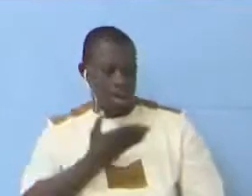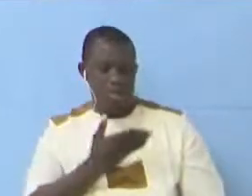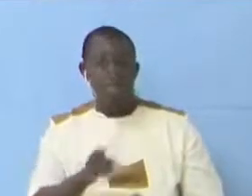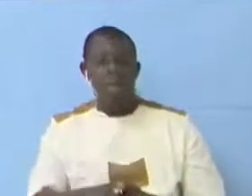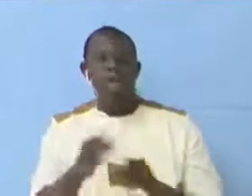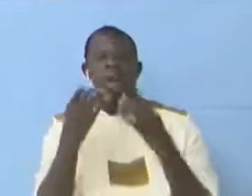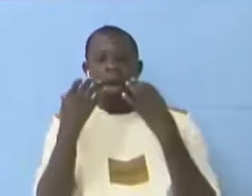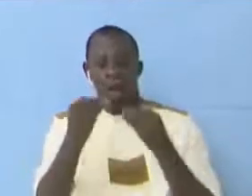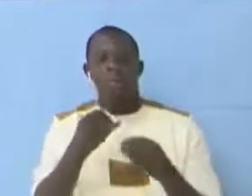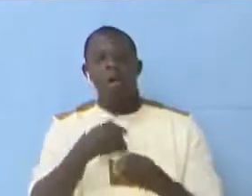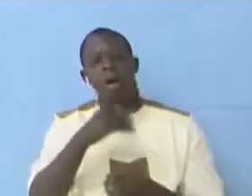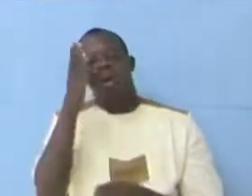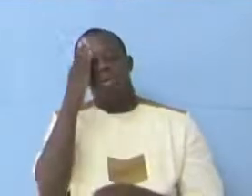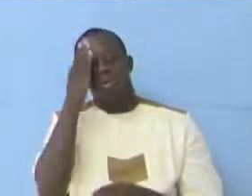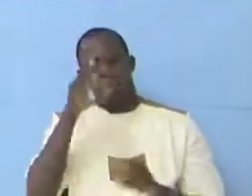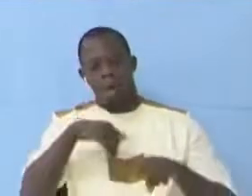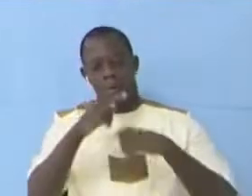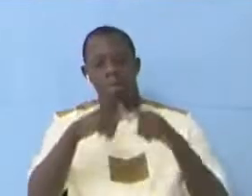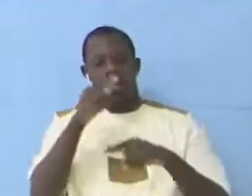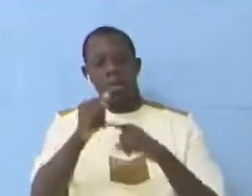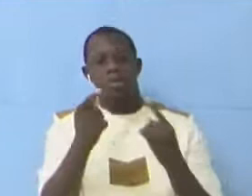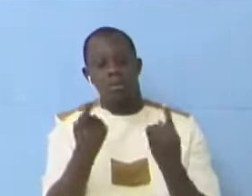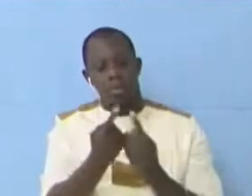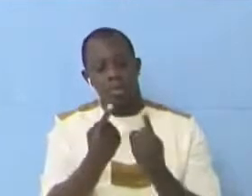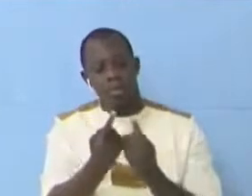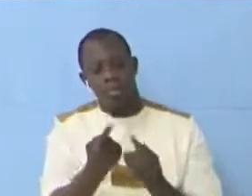was how I came to know about it.